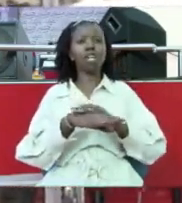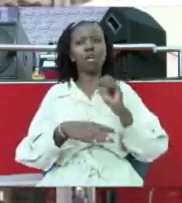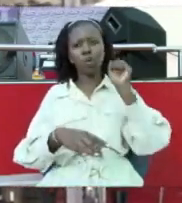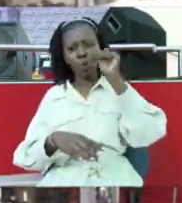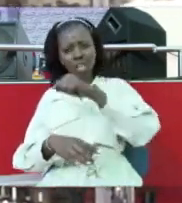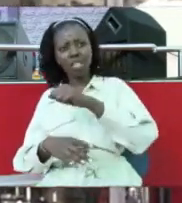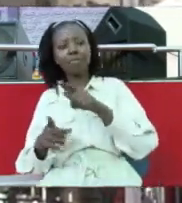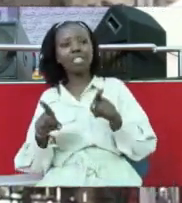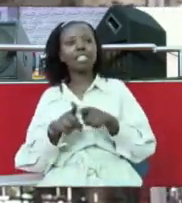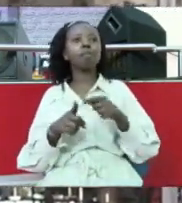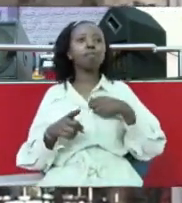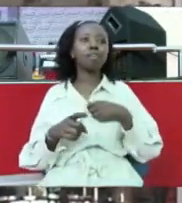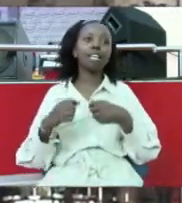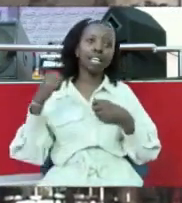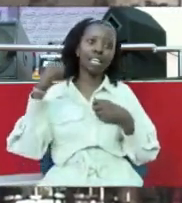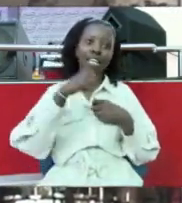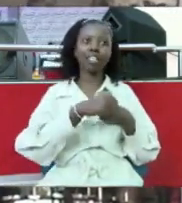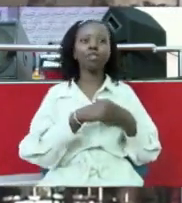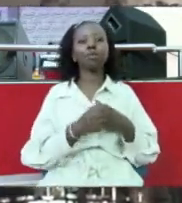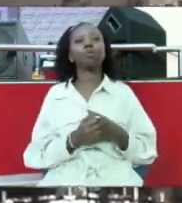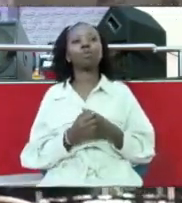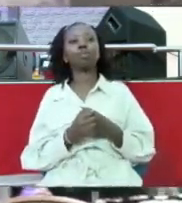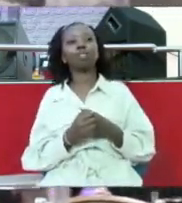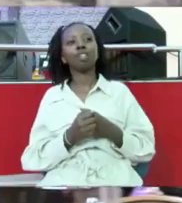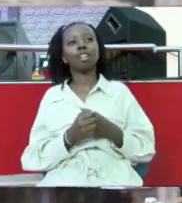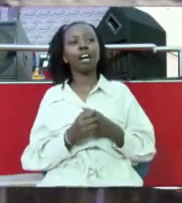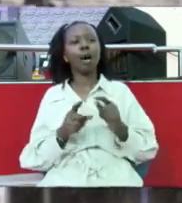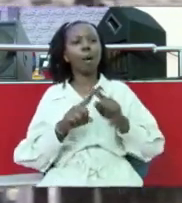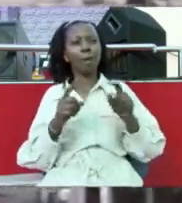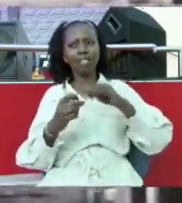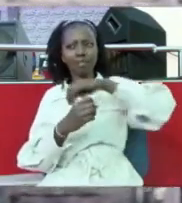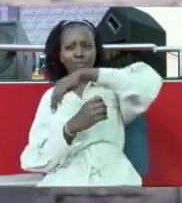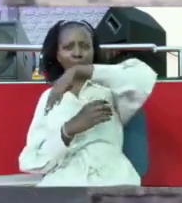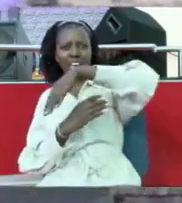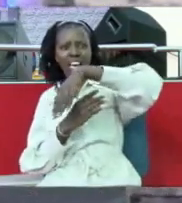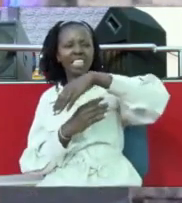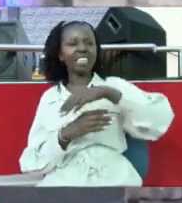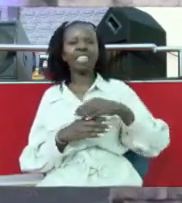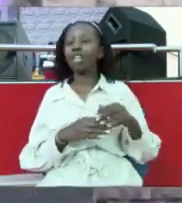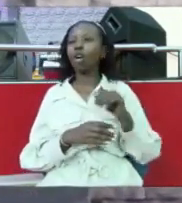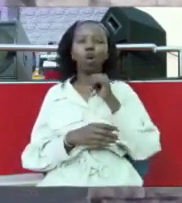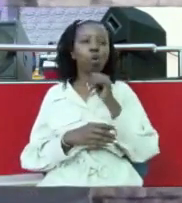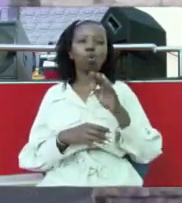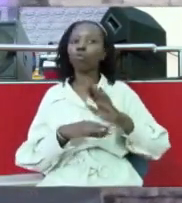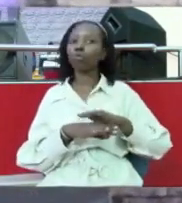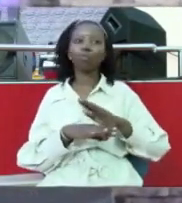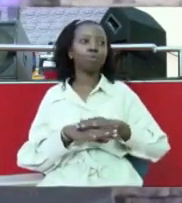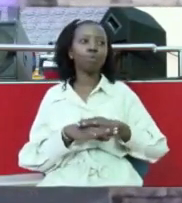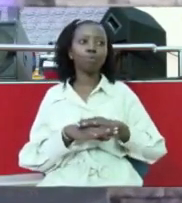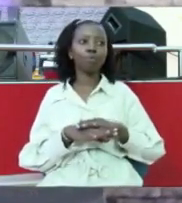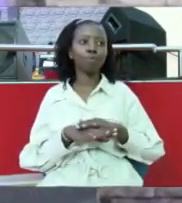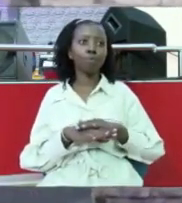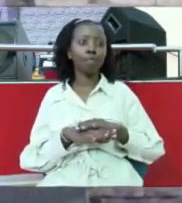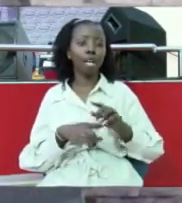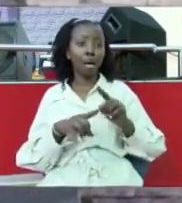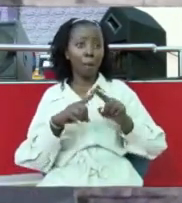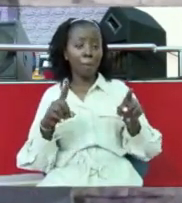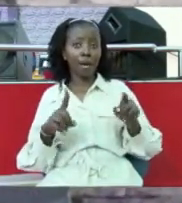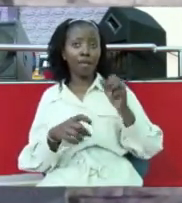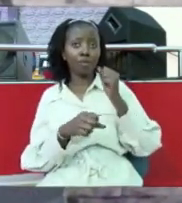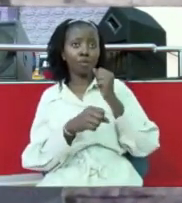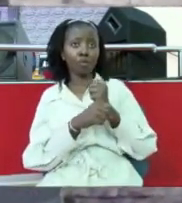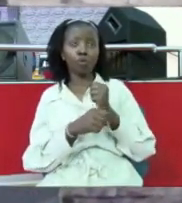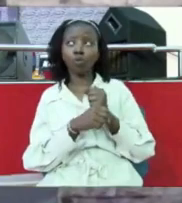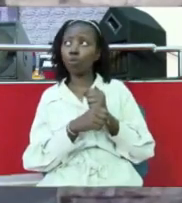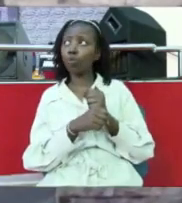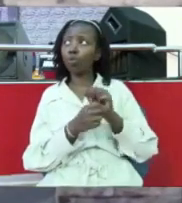kugonga mundu kwa mundu. You hit me one on one. Kureversewa usikubali. Kugeuzo usikubali. But we can do reverse of verse